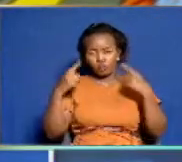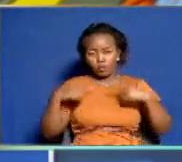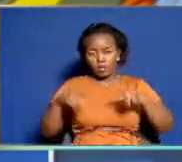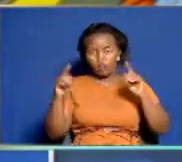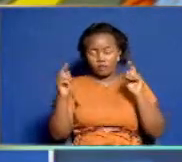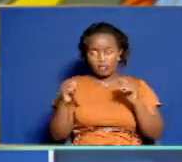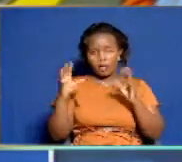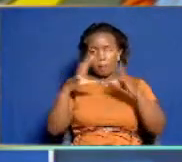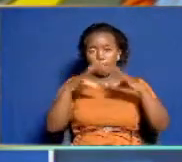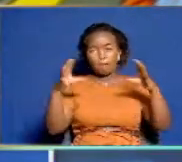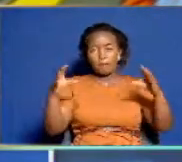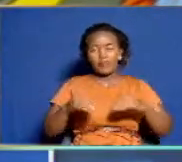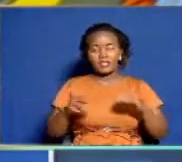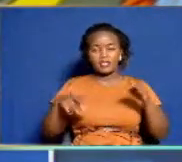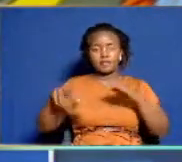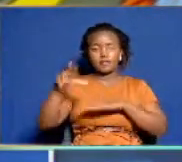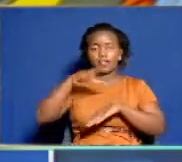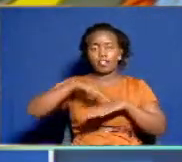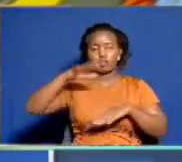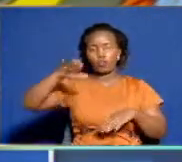shillings budget in the National Assembly.